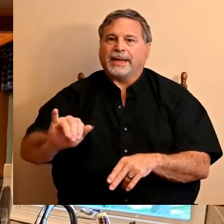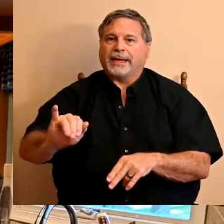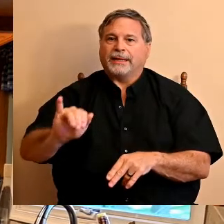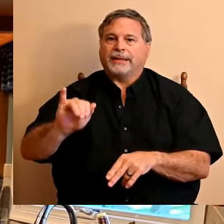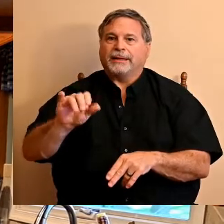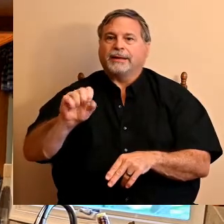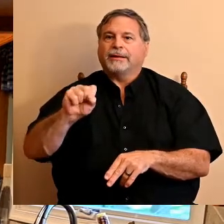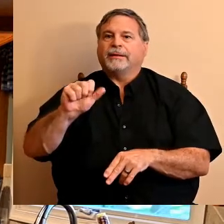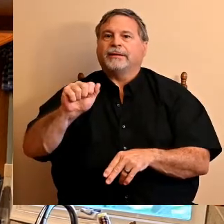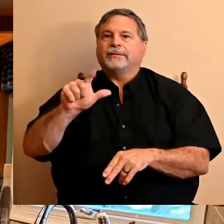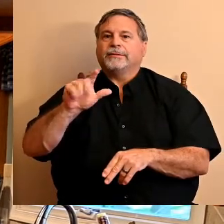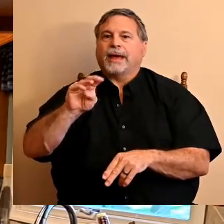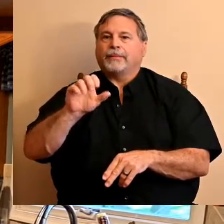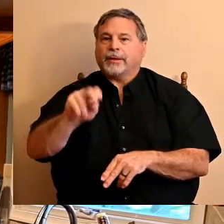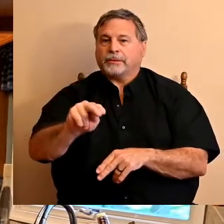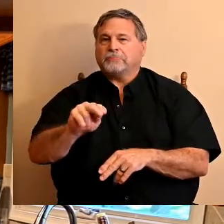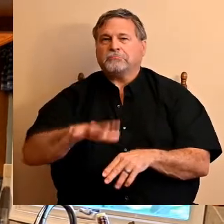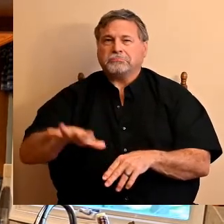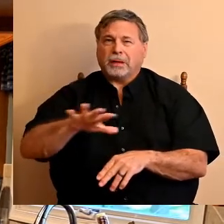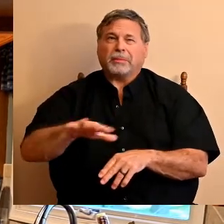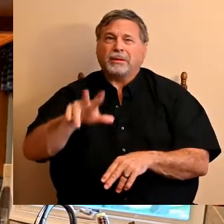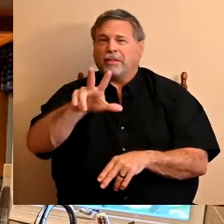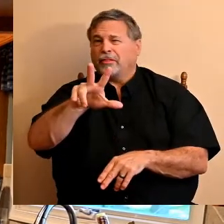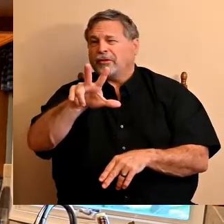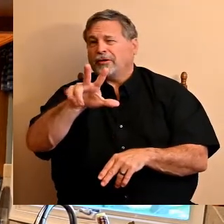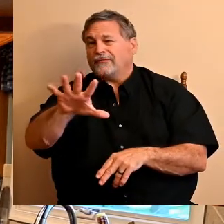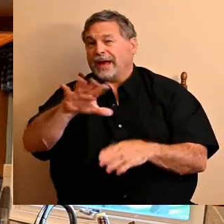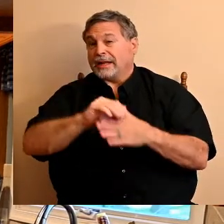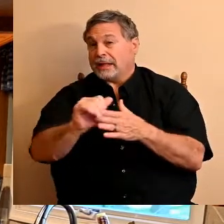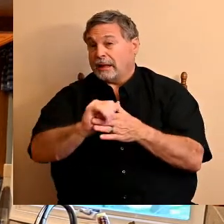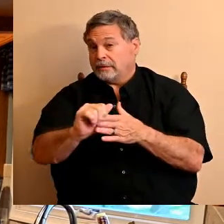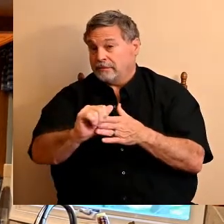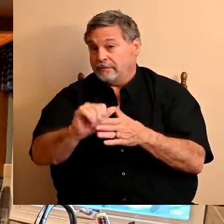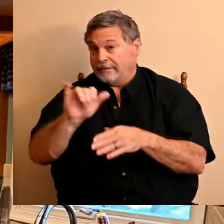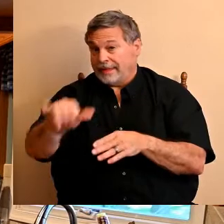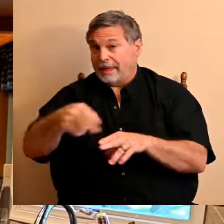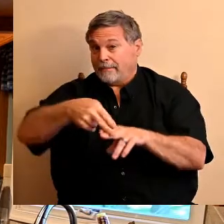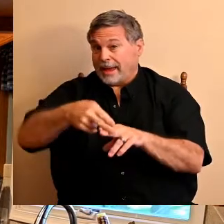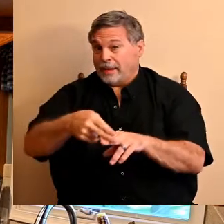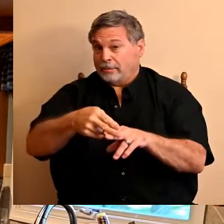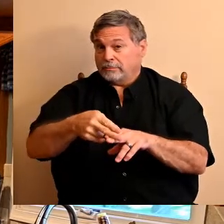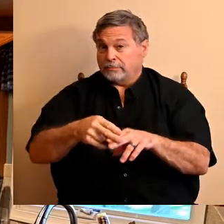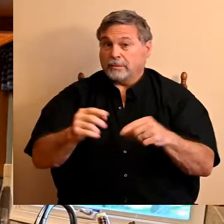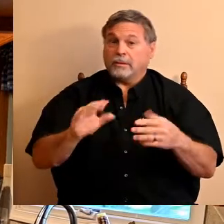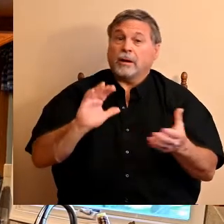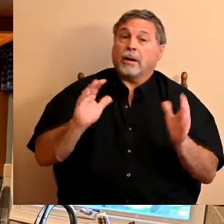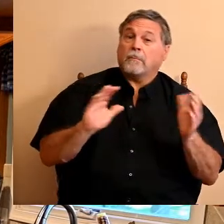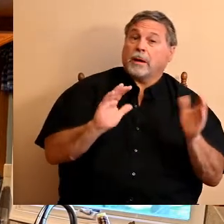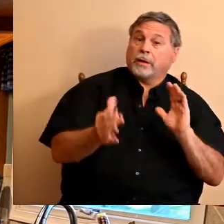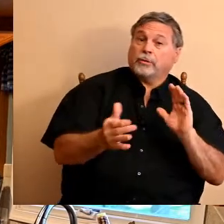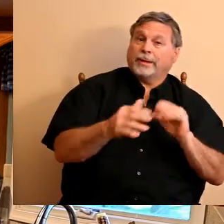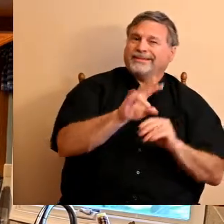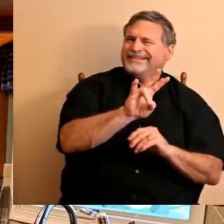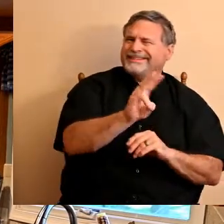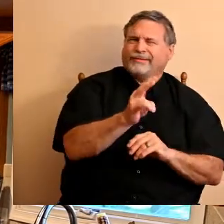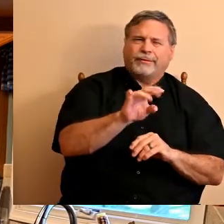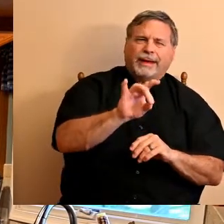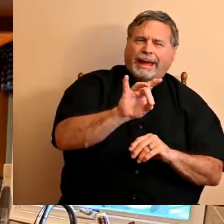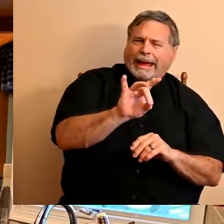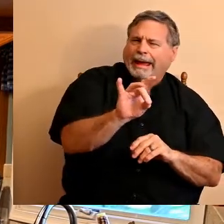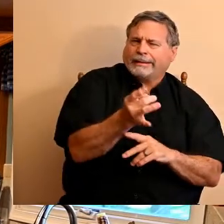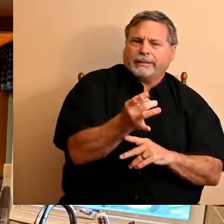at about $35 for that pound, as opposed to about $7, $8 a pound for regular